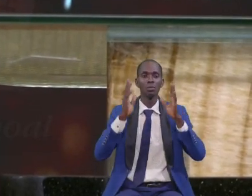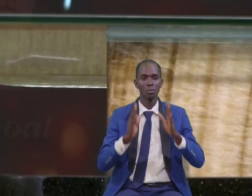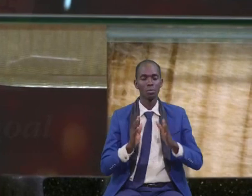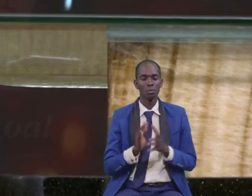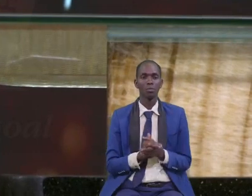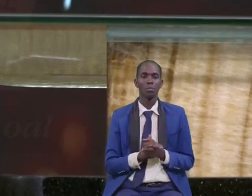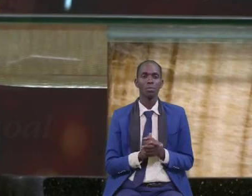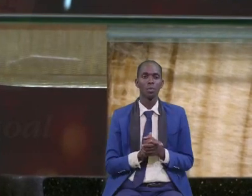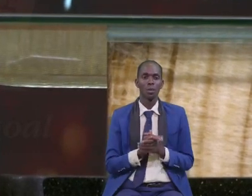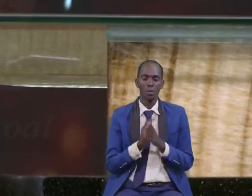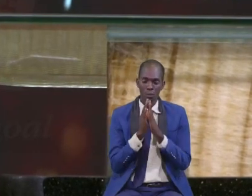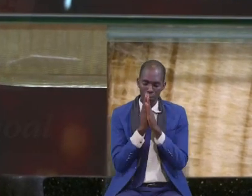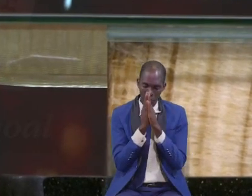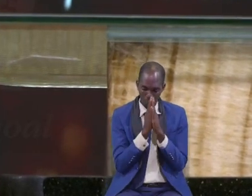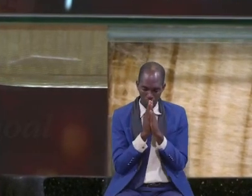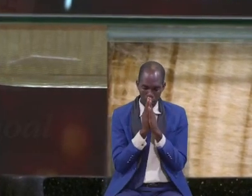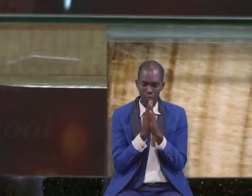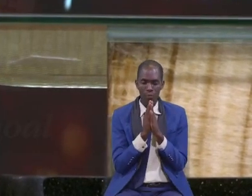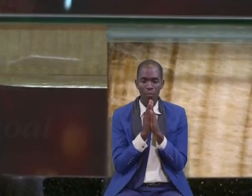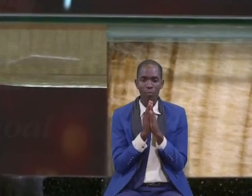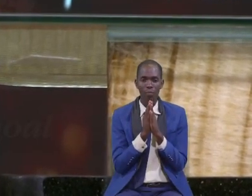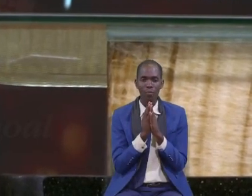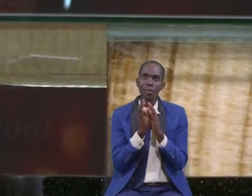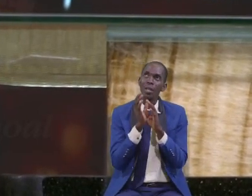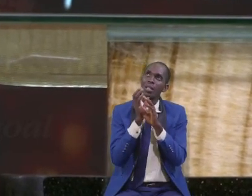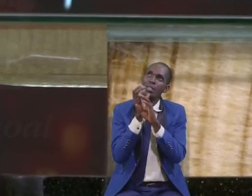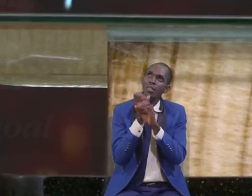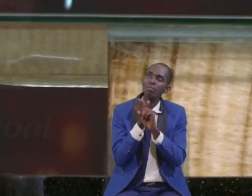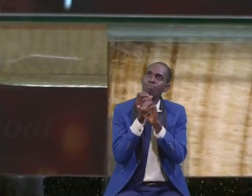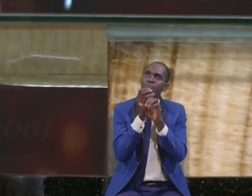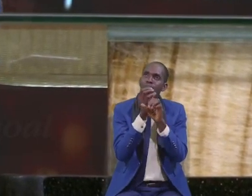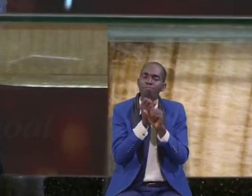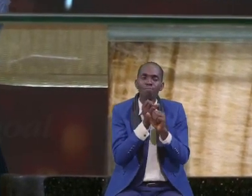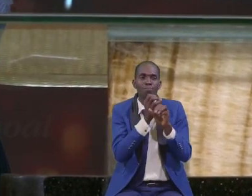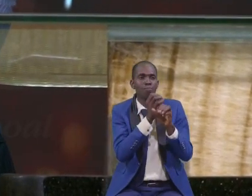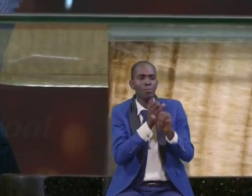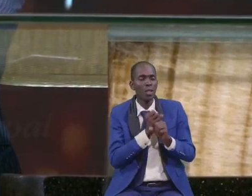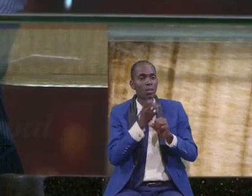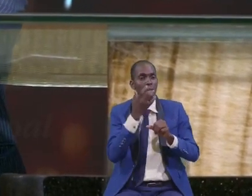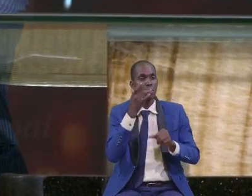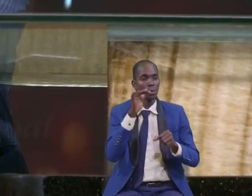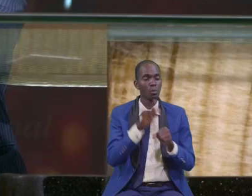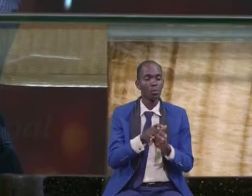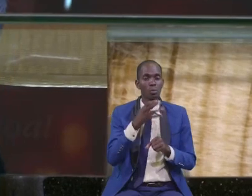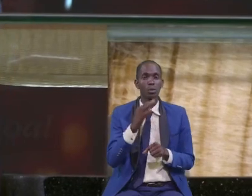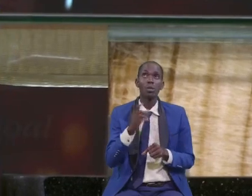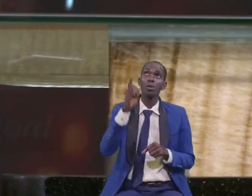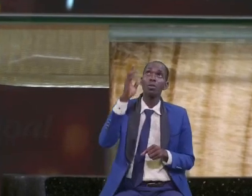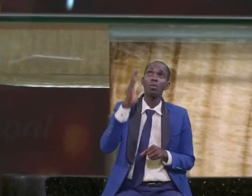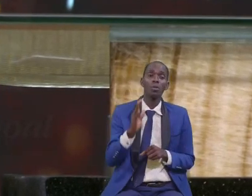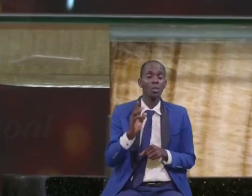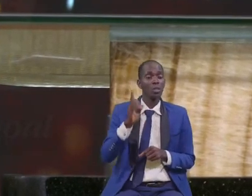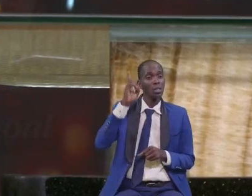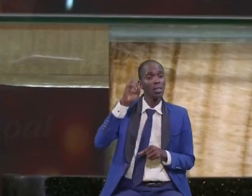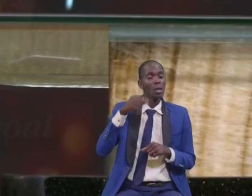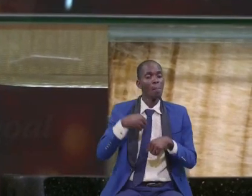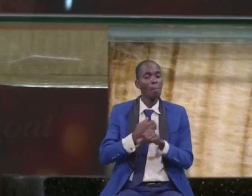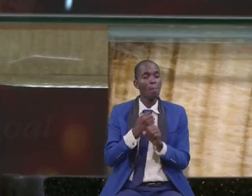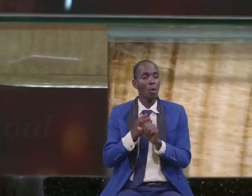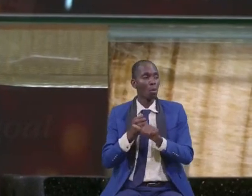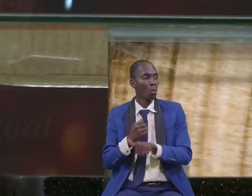Praying, claiming the promises of God. He made others